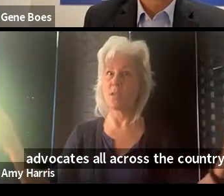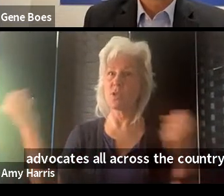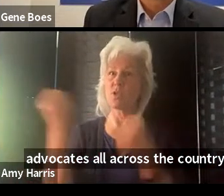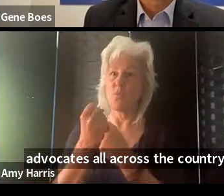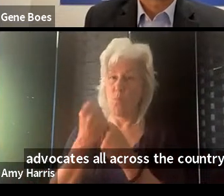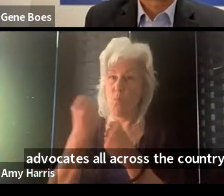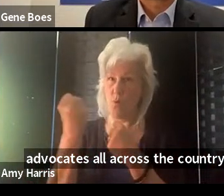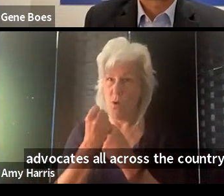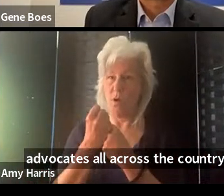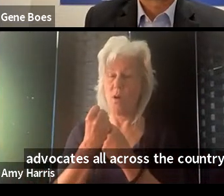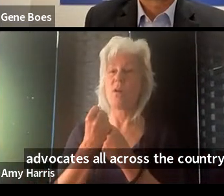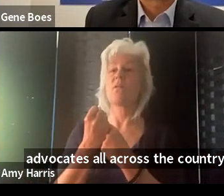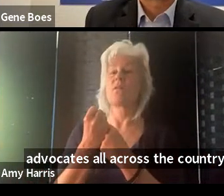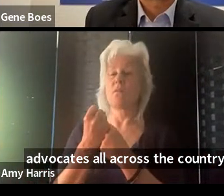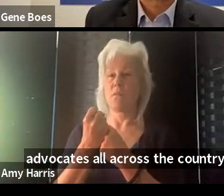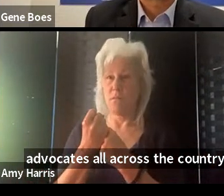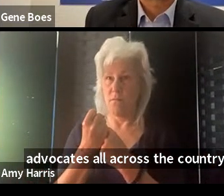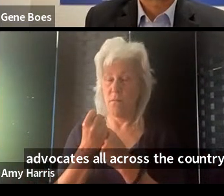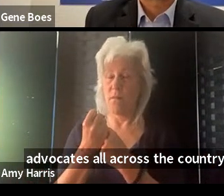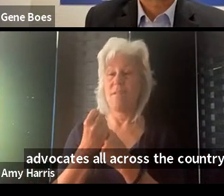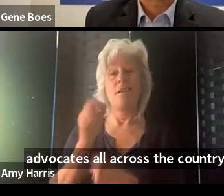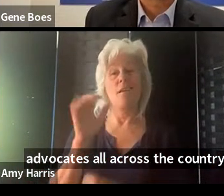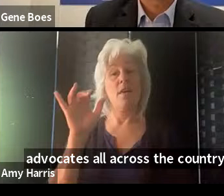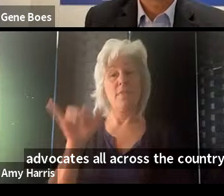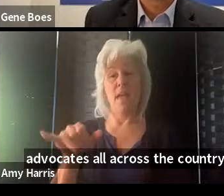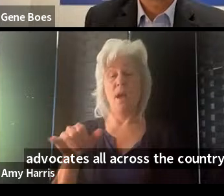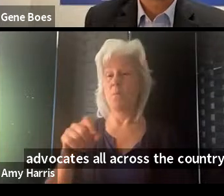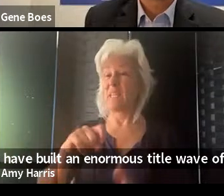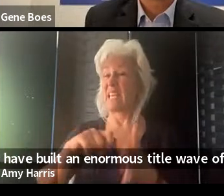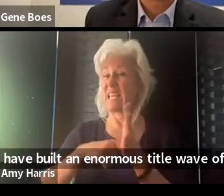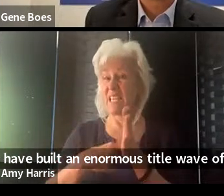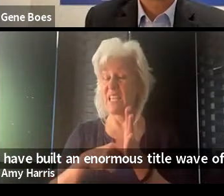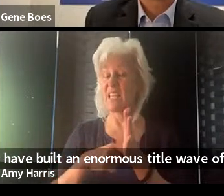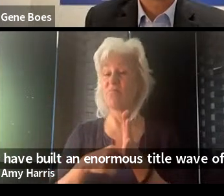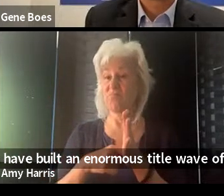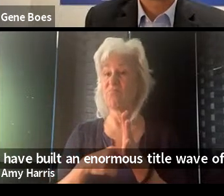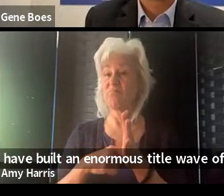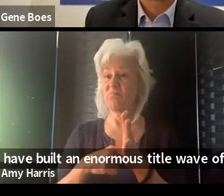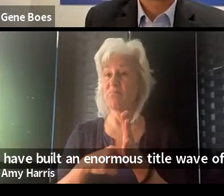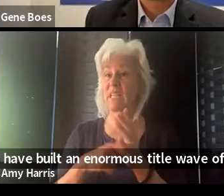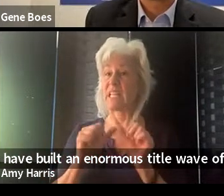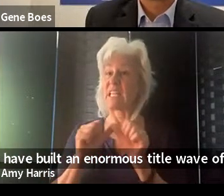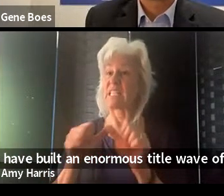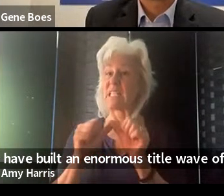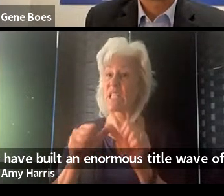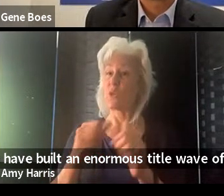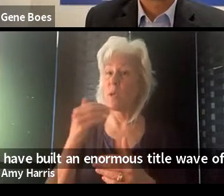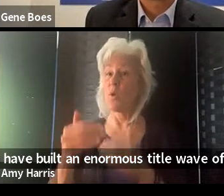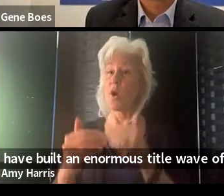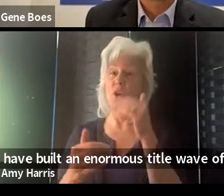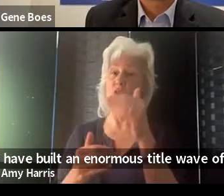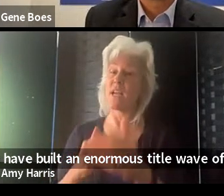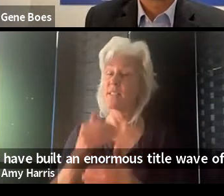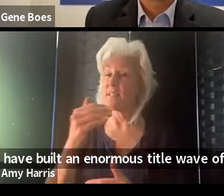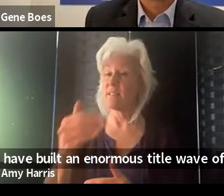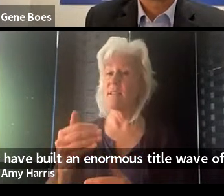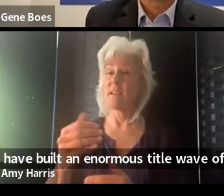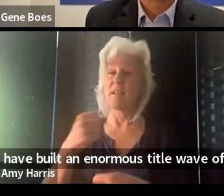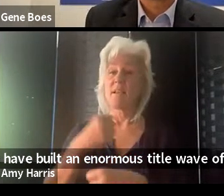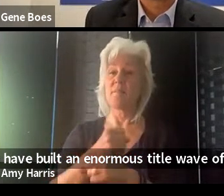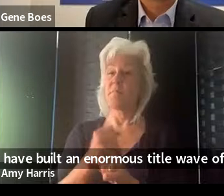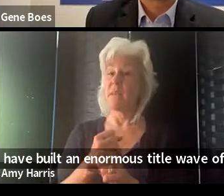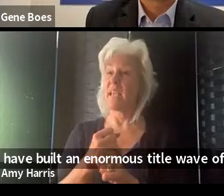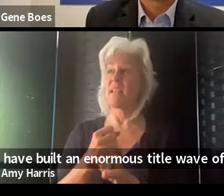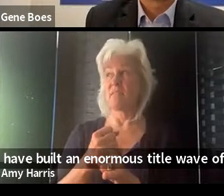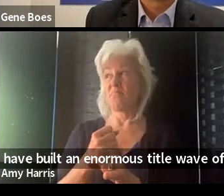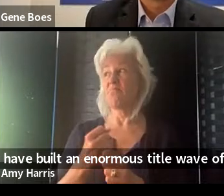think that would be a key element in making continuing progress and making it pretty